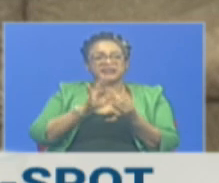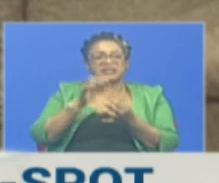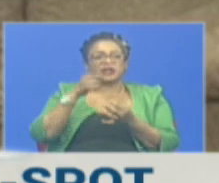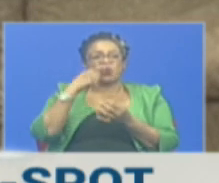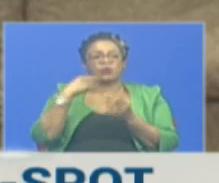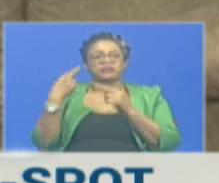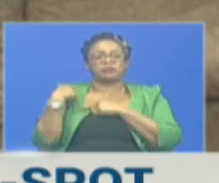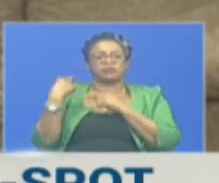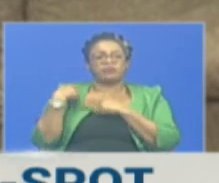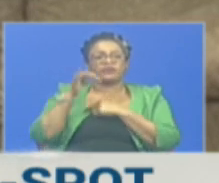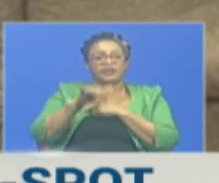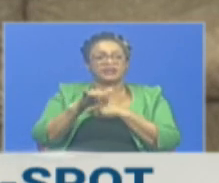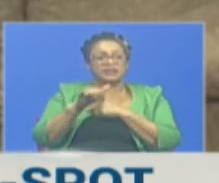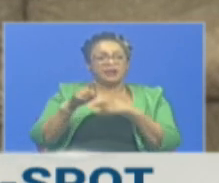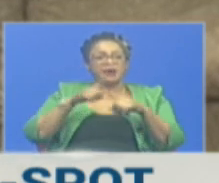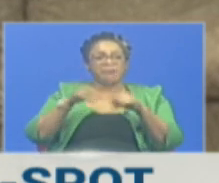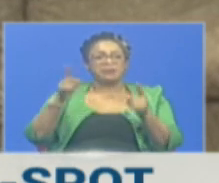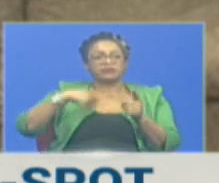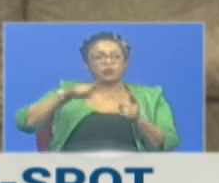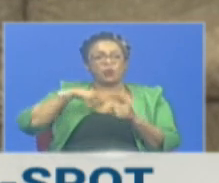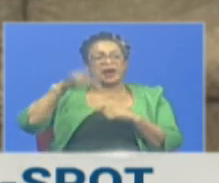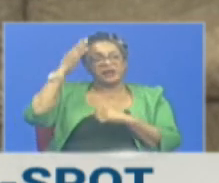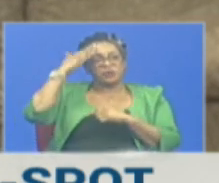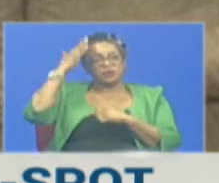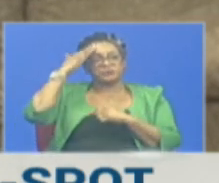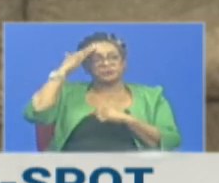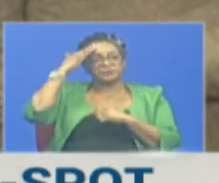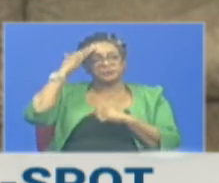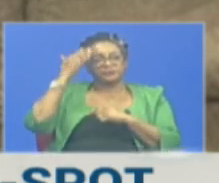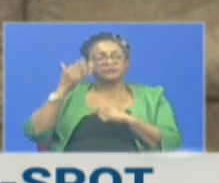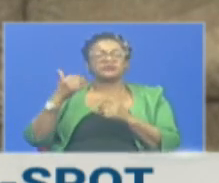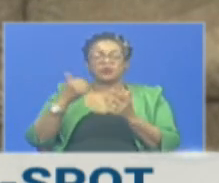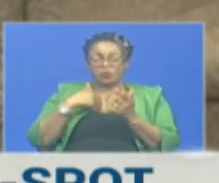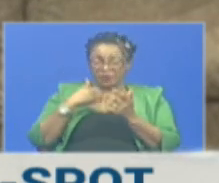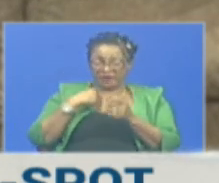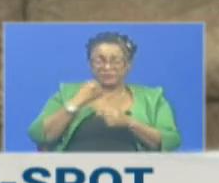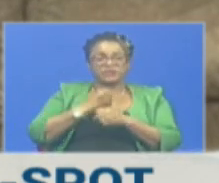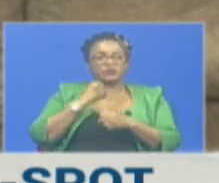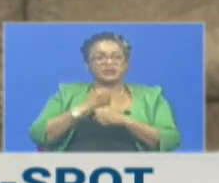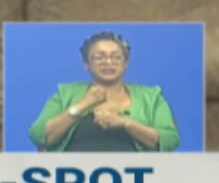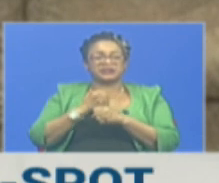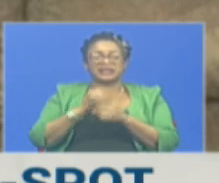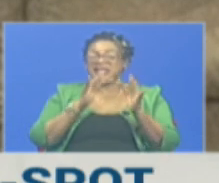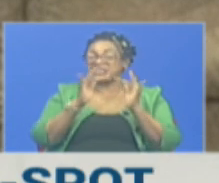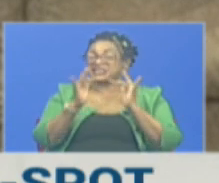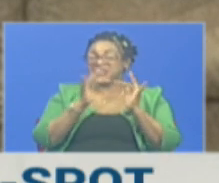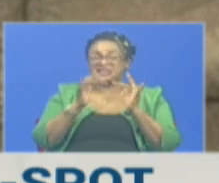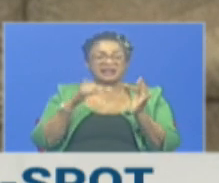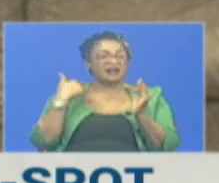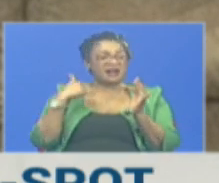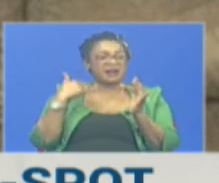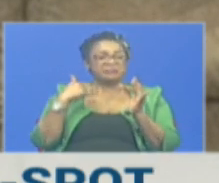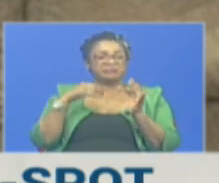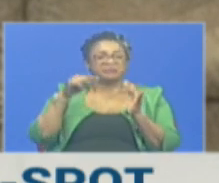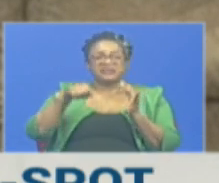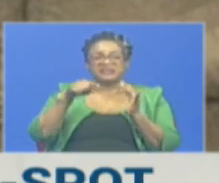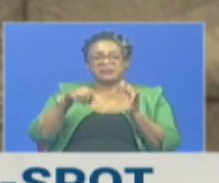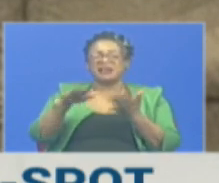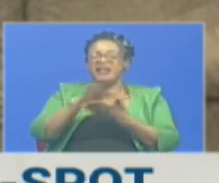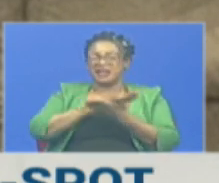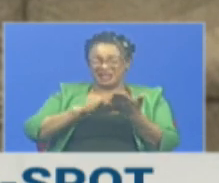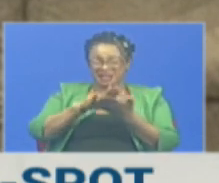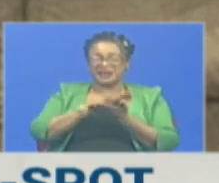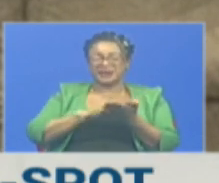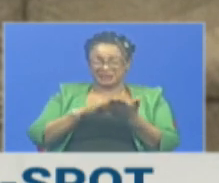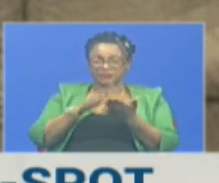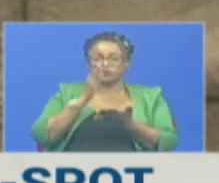this, but we know that indeed that there have been cases of cybercrime, and we do know that JKUAT Juja has been a hotspot in the past and continues